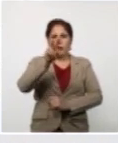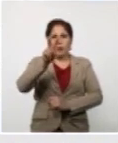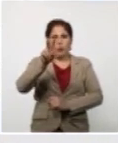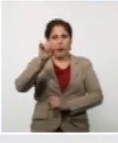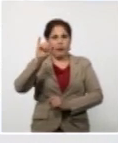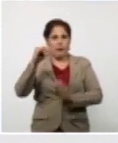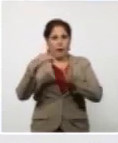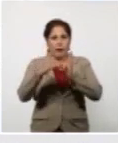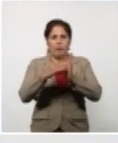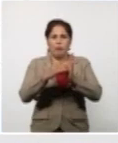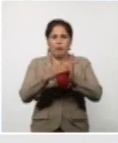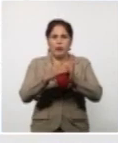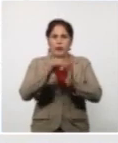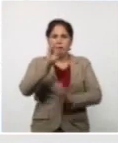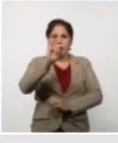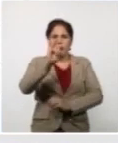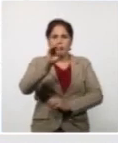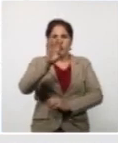Yesterday,